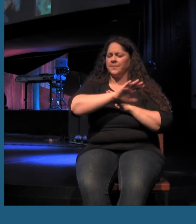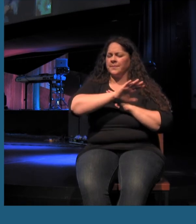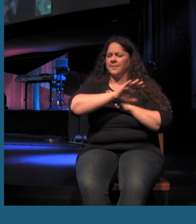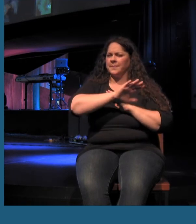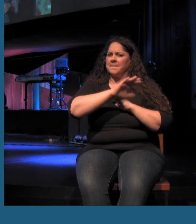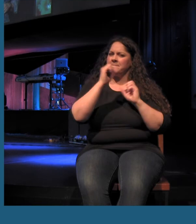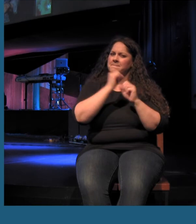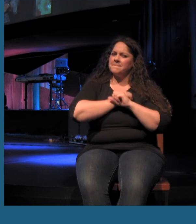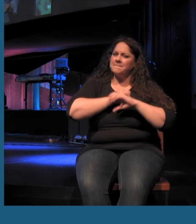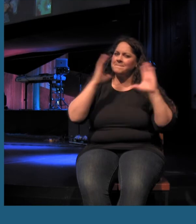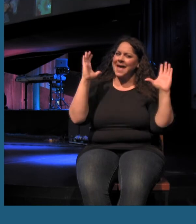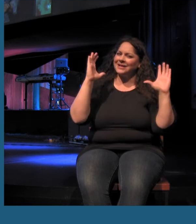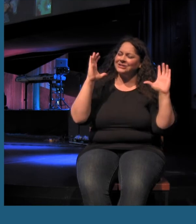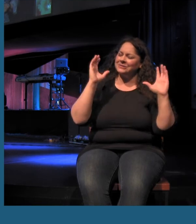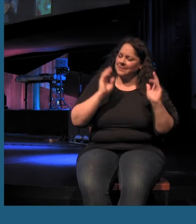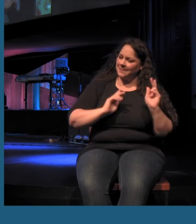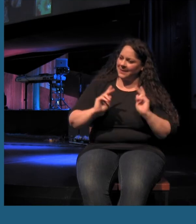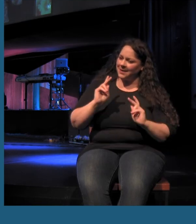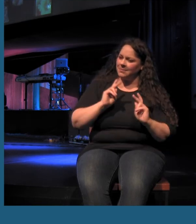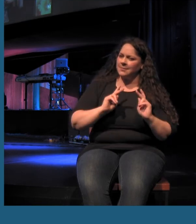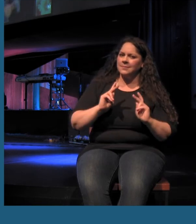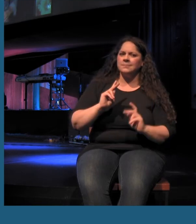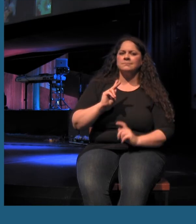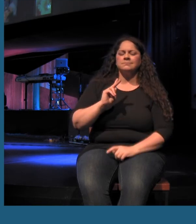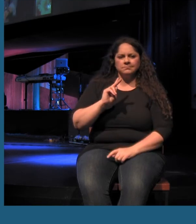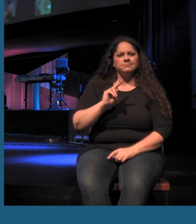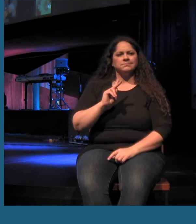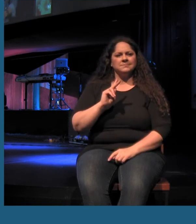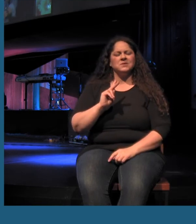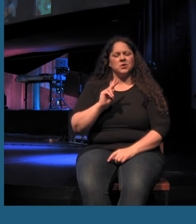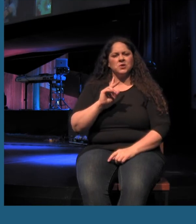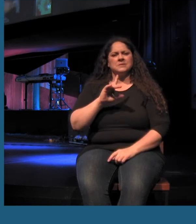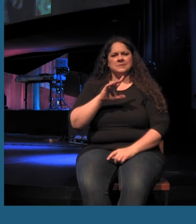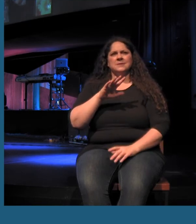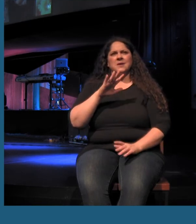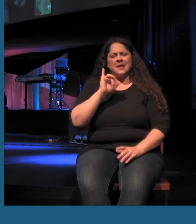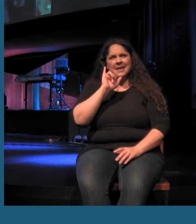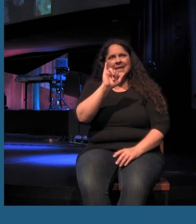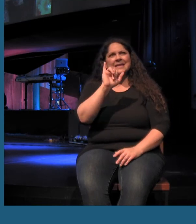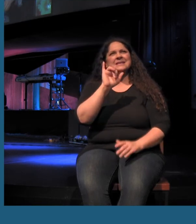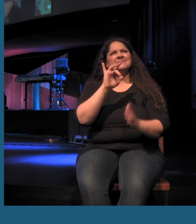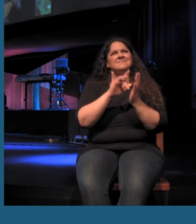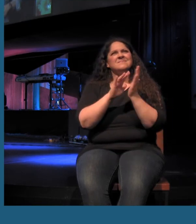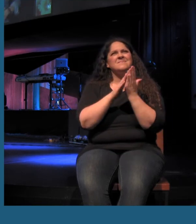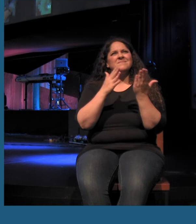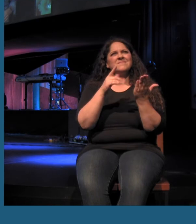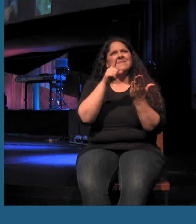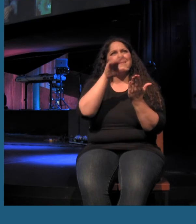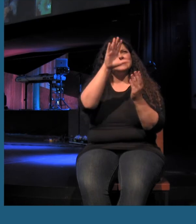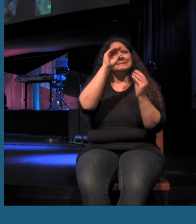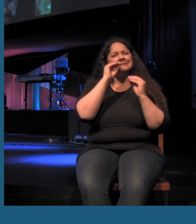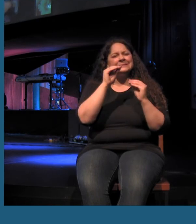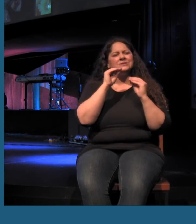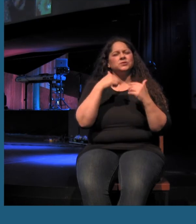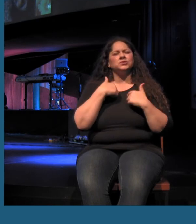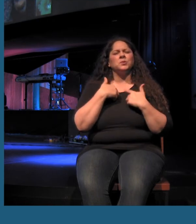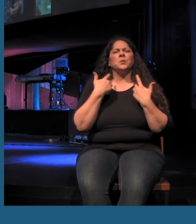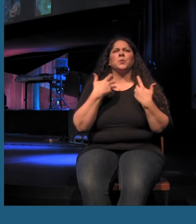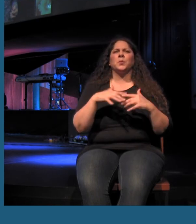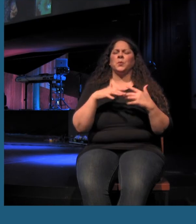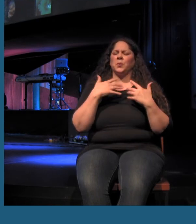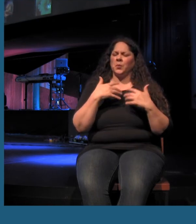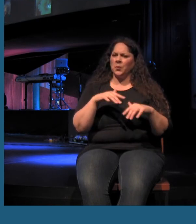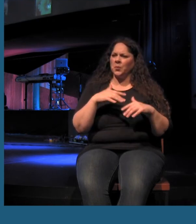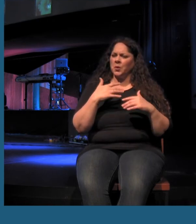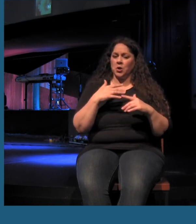Imagine a church filled with people who took Jesus, his teachings, took God at his word, put him into practice in their life, in their homes. Imagine how homes